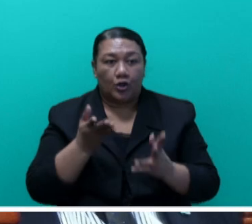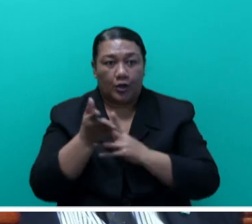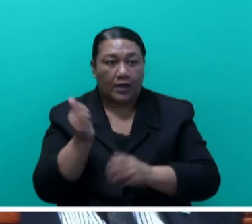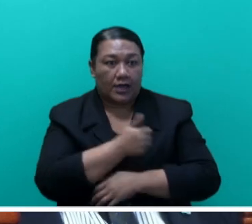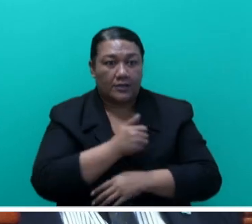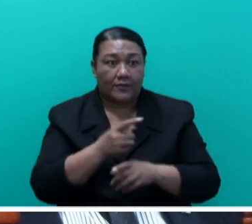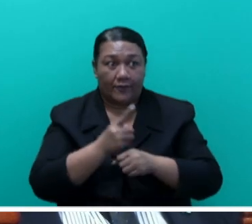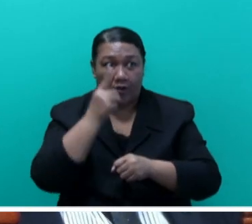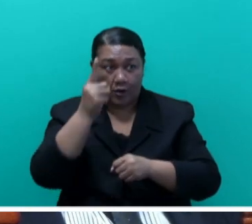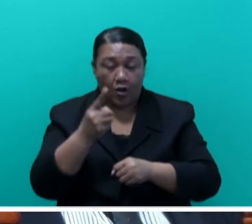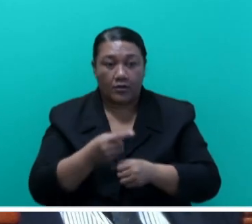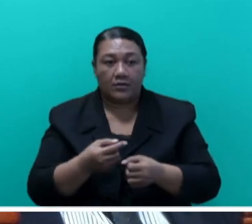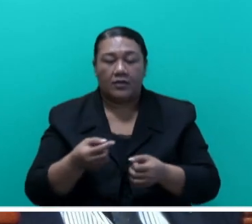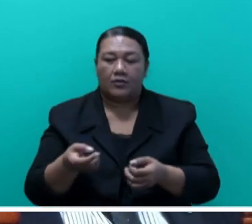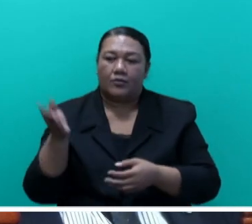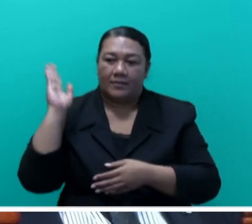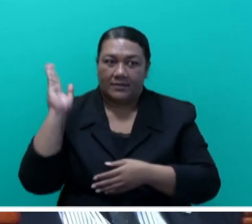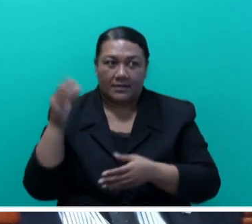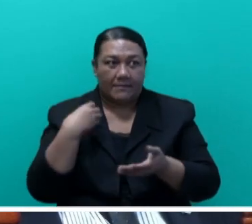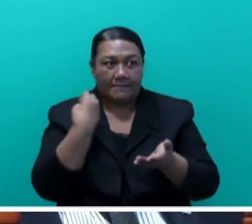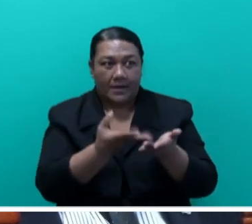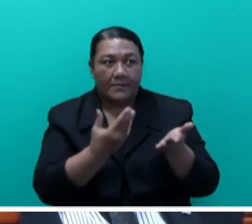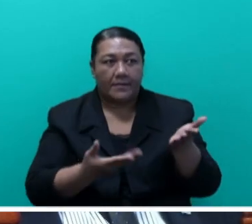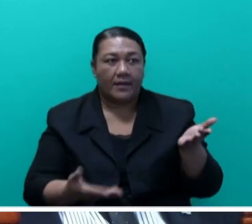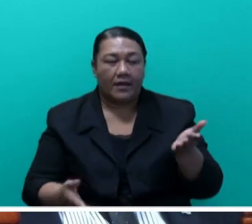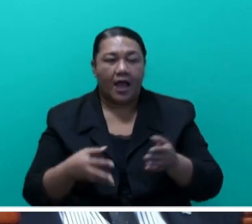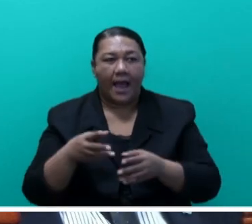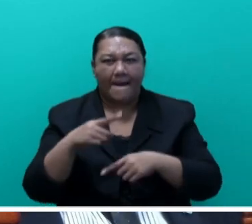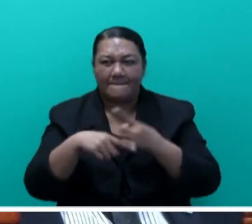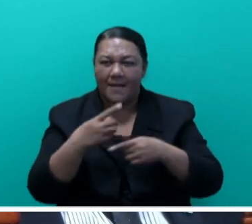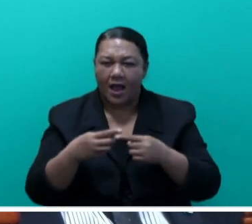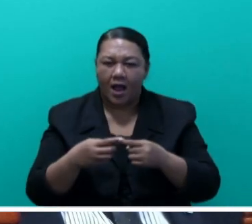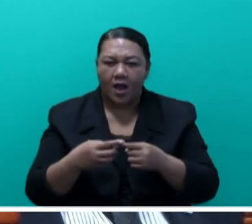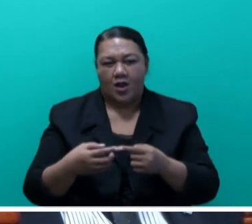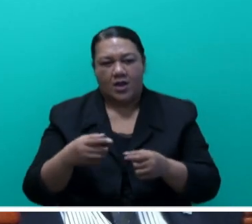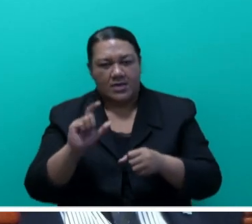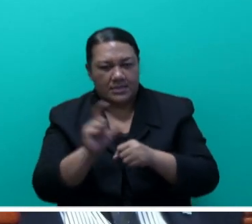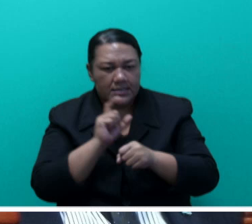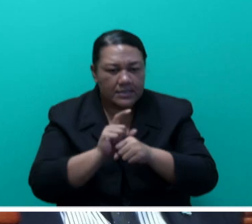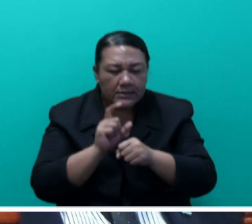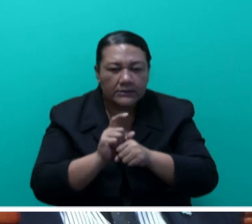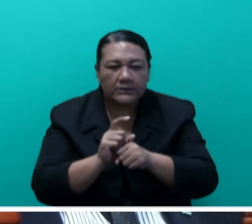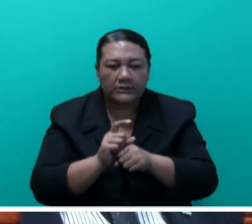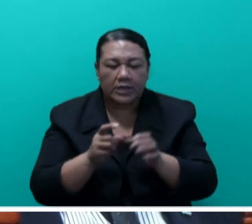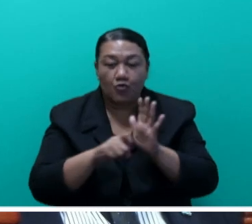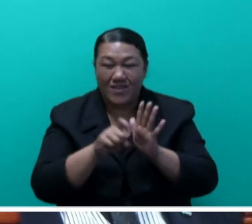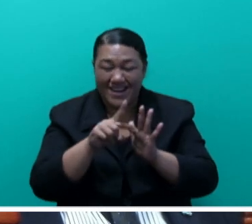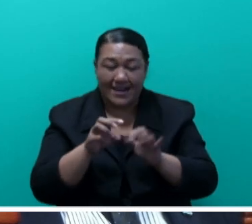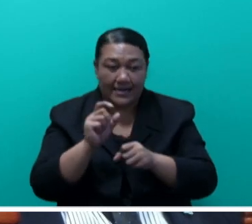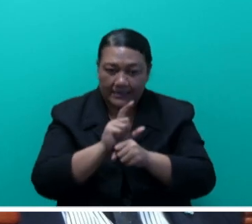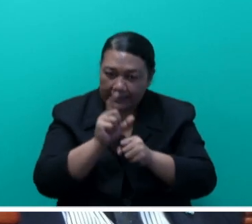to present and discuss the National Sports, Recreation and Physical Activity Policy, which